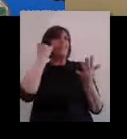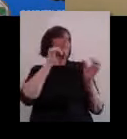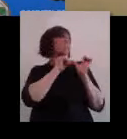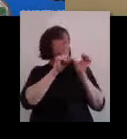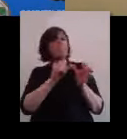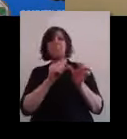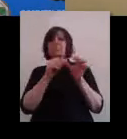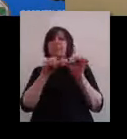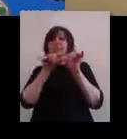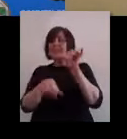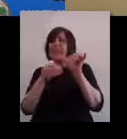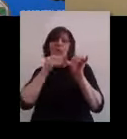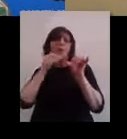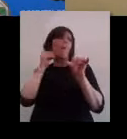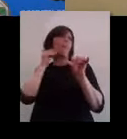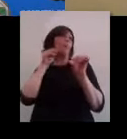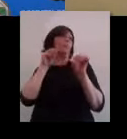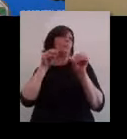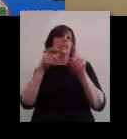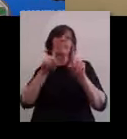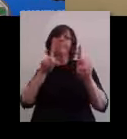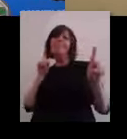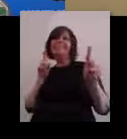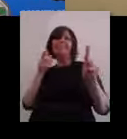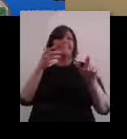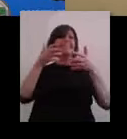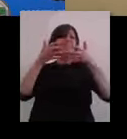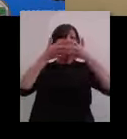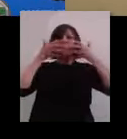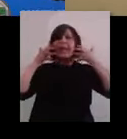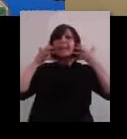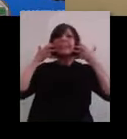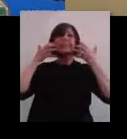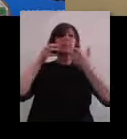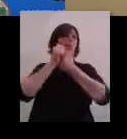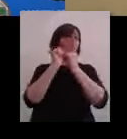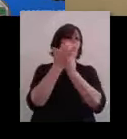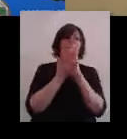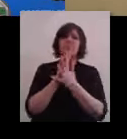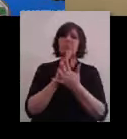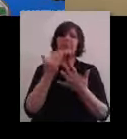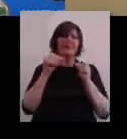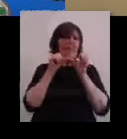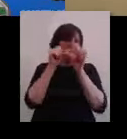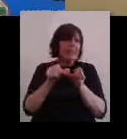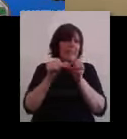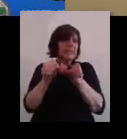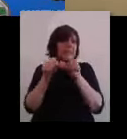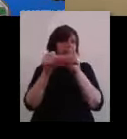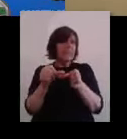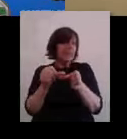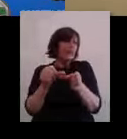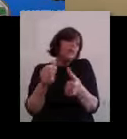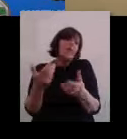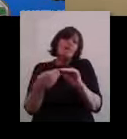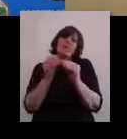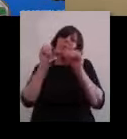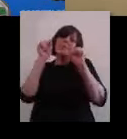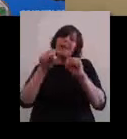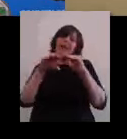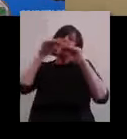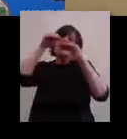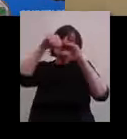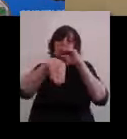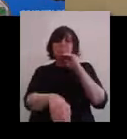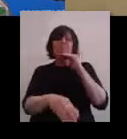our social isolation, our physical distancing, and continuing to wear our masks when we go outside, and we